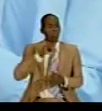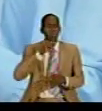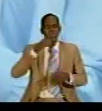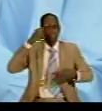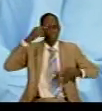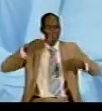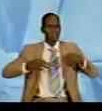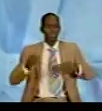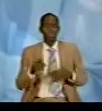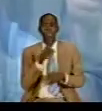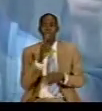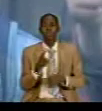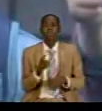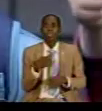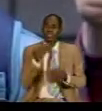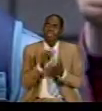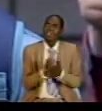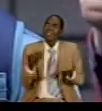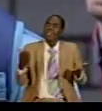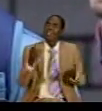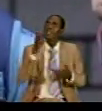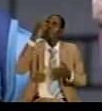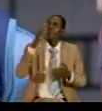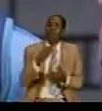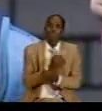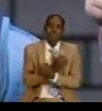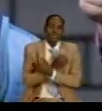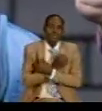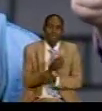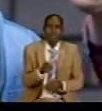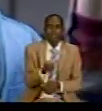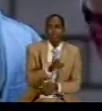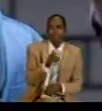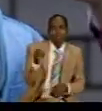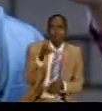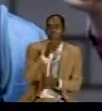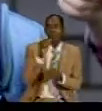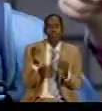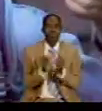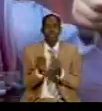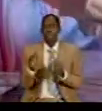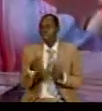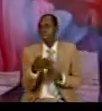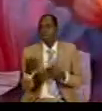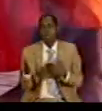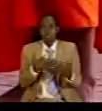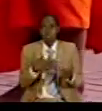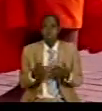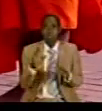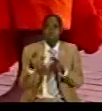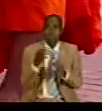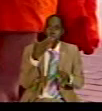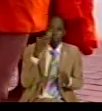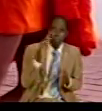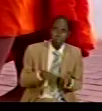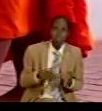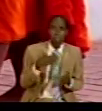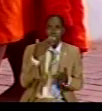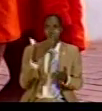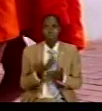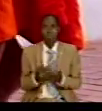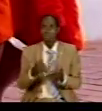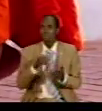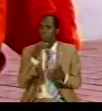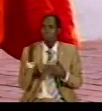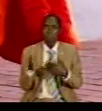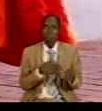They say God loves them unconditionally, that whether they do evil or they do good, it doesn't matter, that God